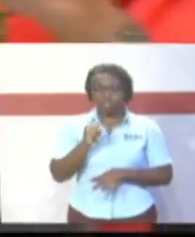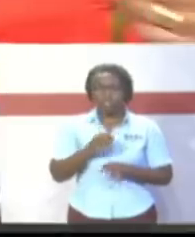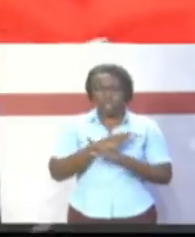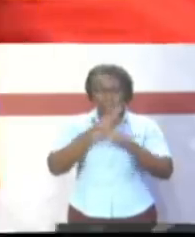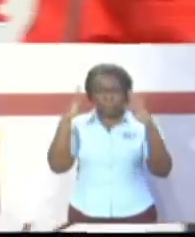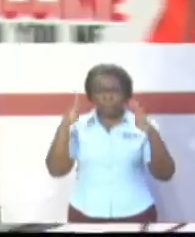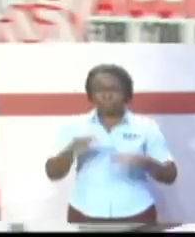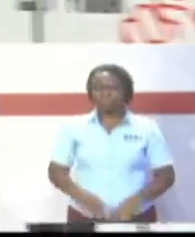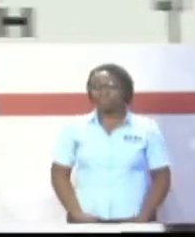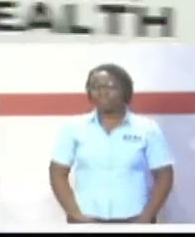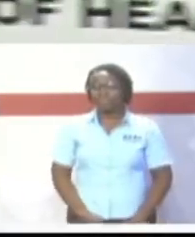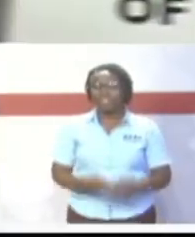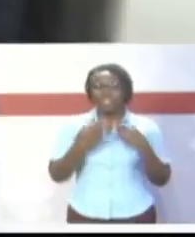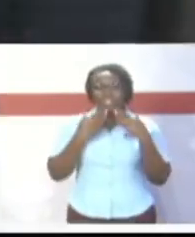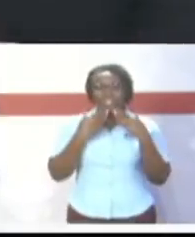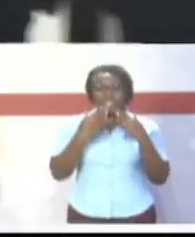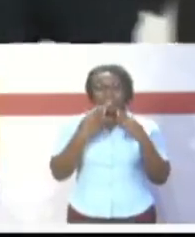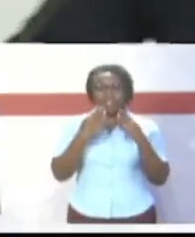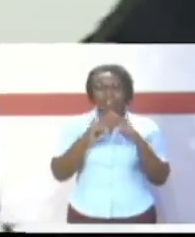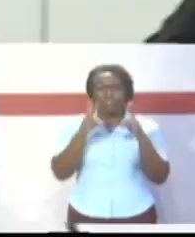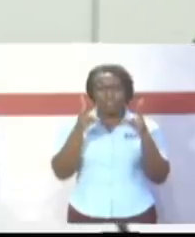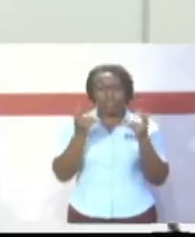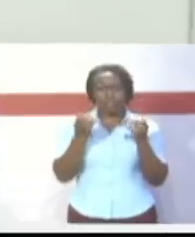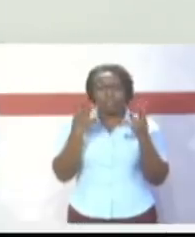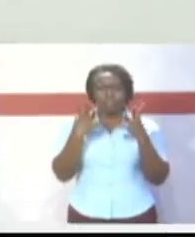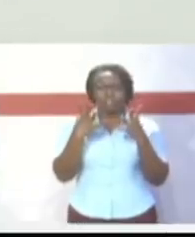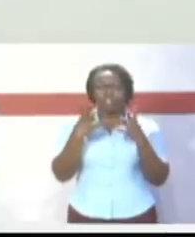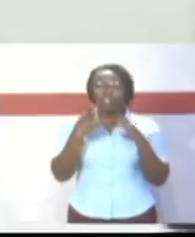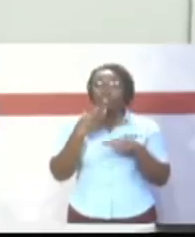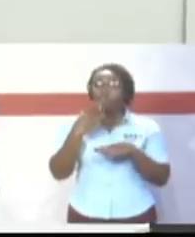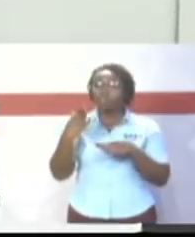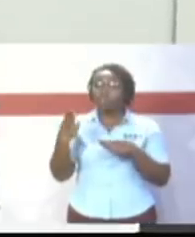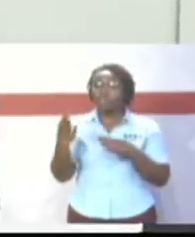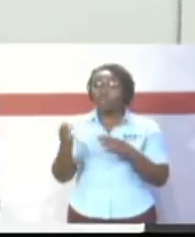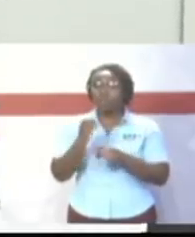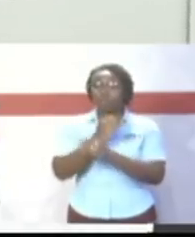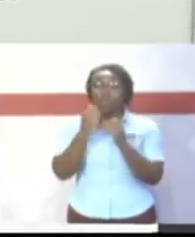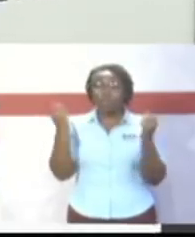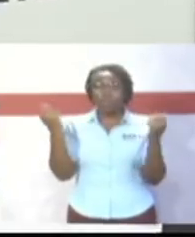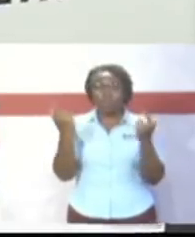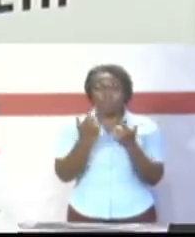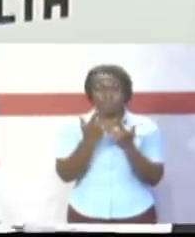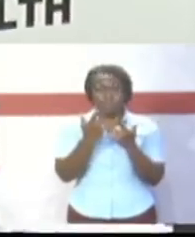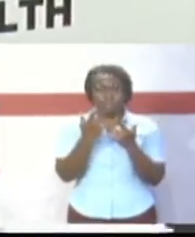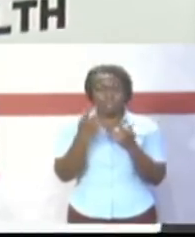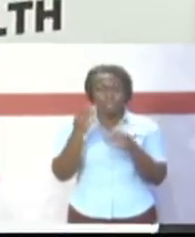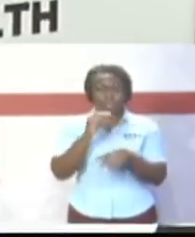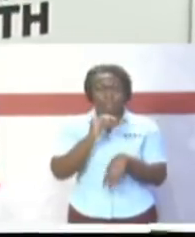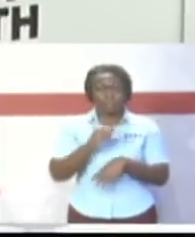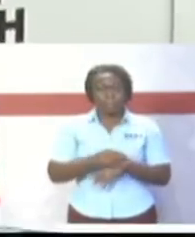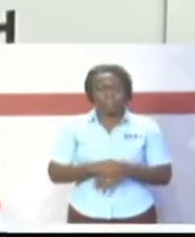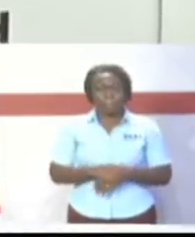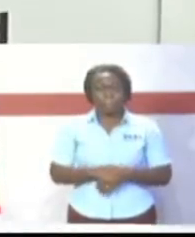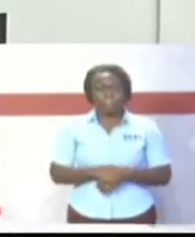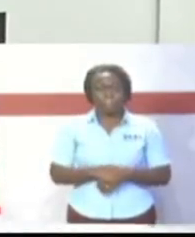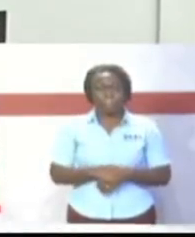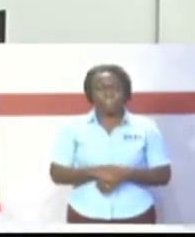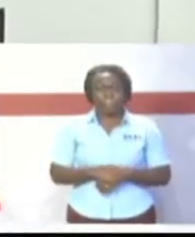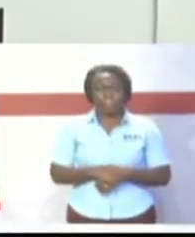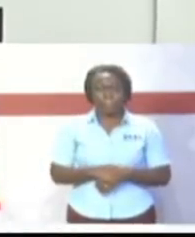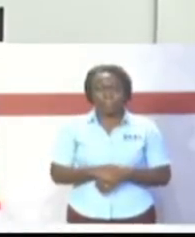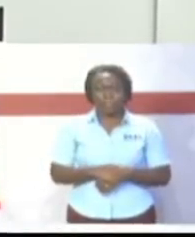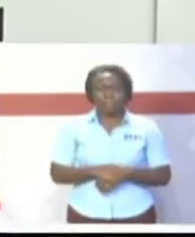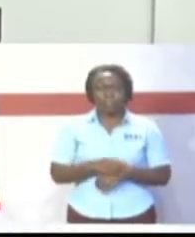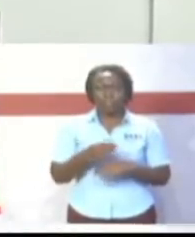Thank you very much, Al. Good morning to the Honourable Minister. Good morning to my colleagues from the Eastern RHA, Mr. Soyafat, our Chief